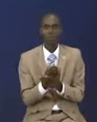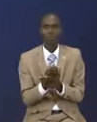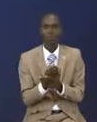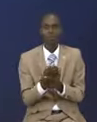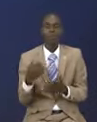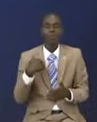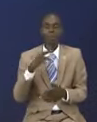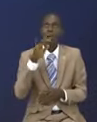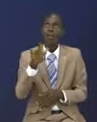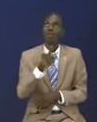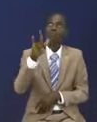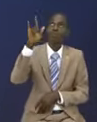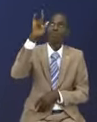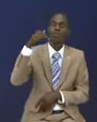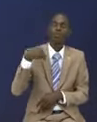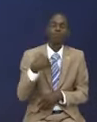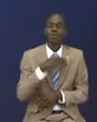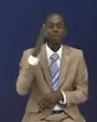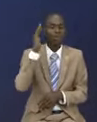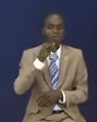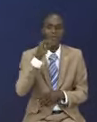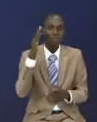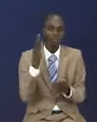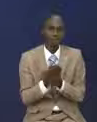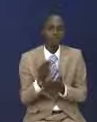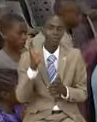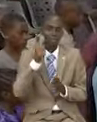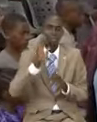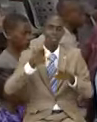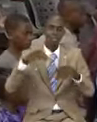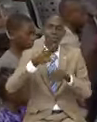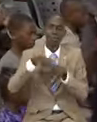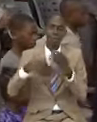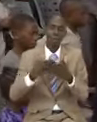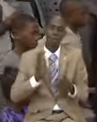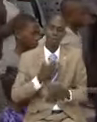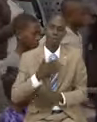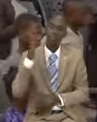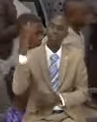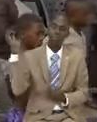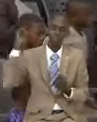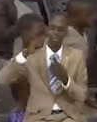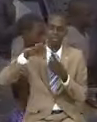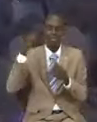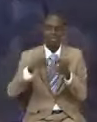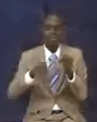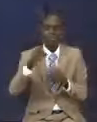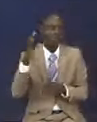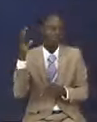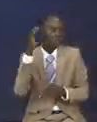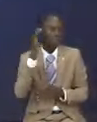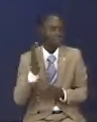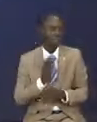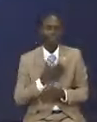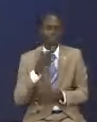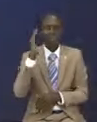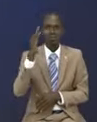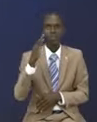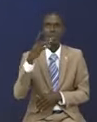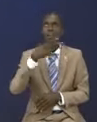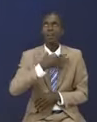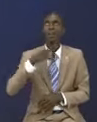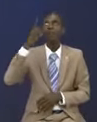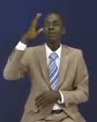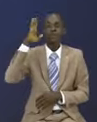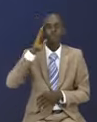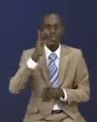will give you all our testimony. You will be hearing, sir. You will be hearing, sir. And God will preserve your life